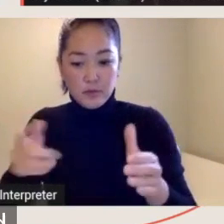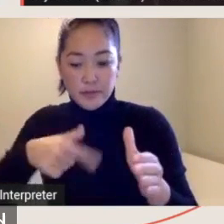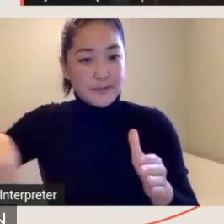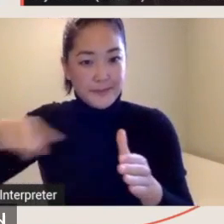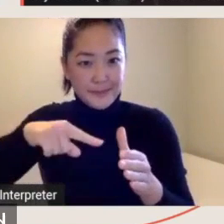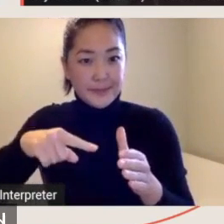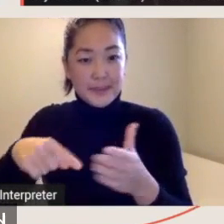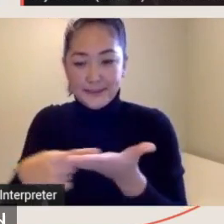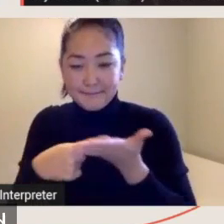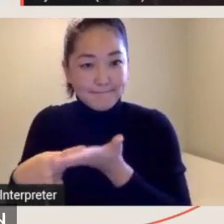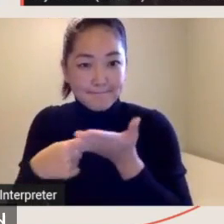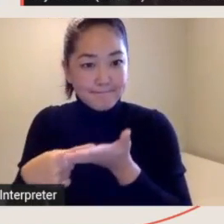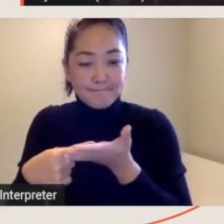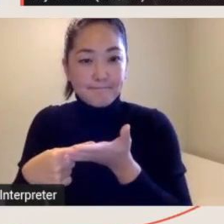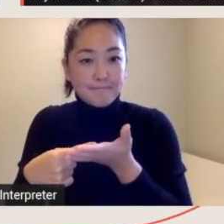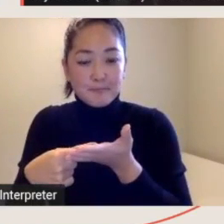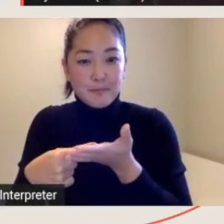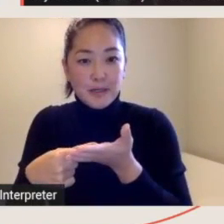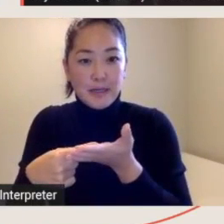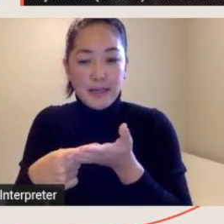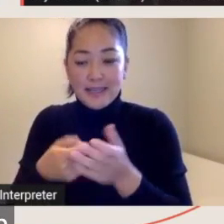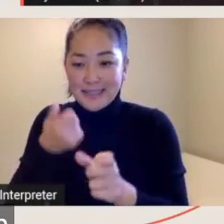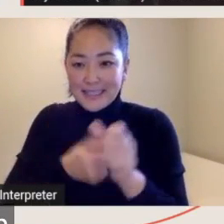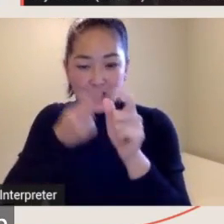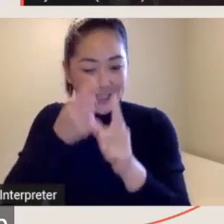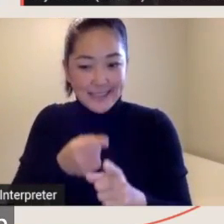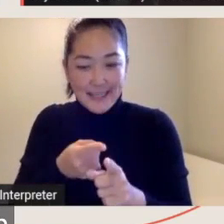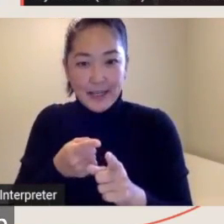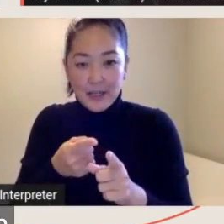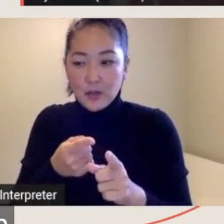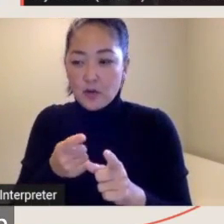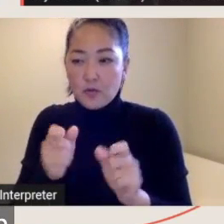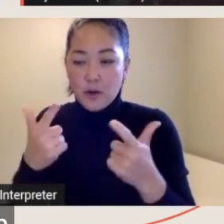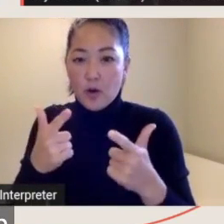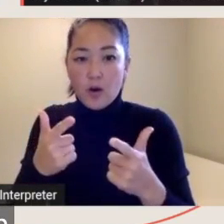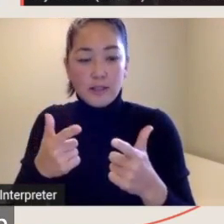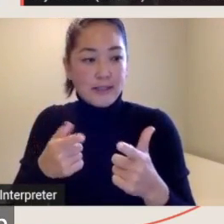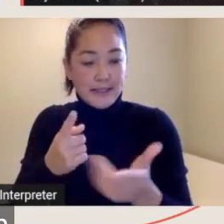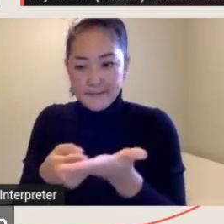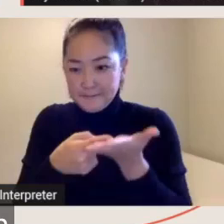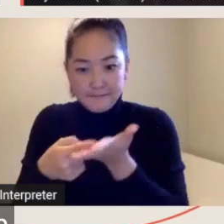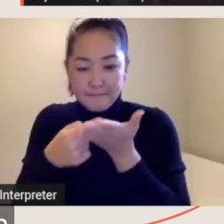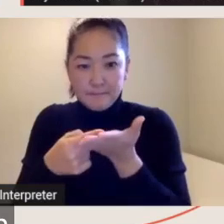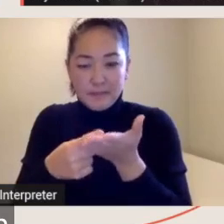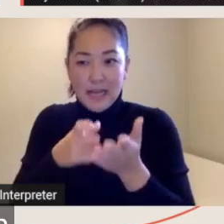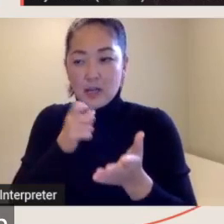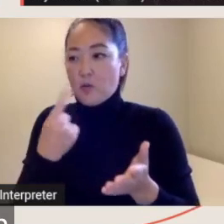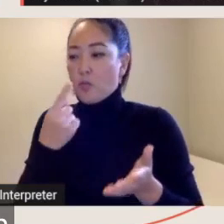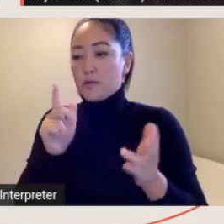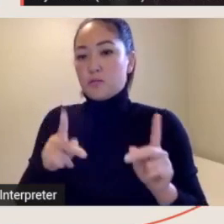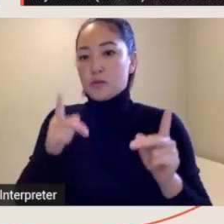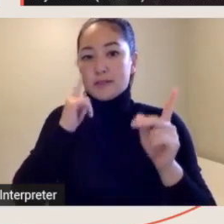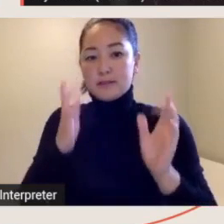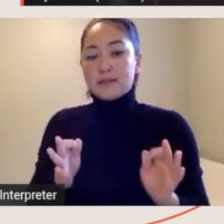every little detail was up to discussion. Mm-hmm. So this is what we mean by collective working.